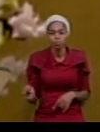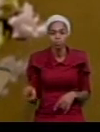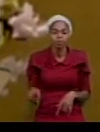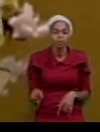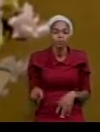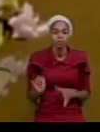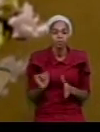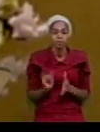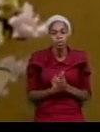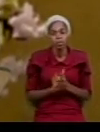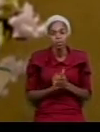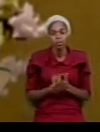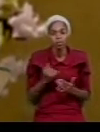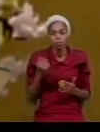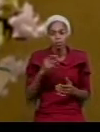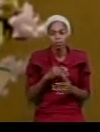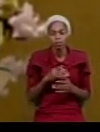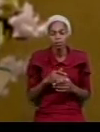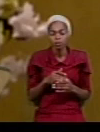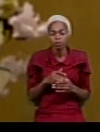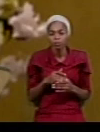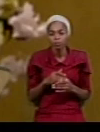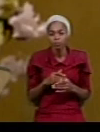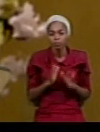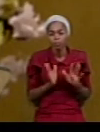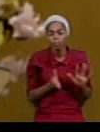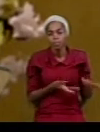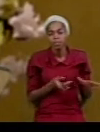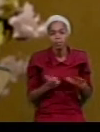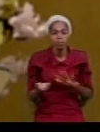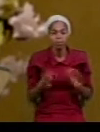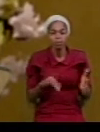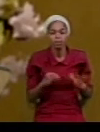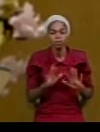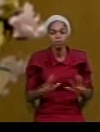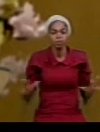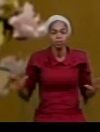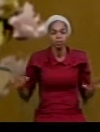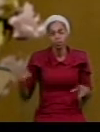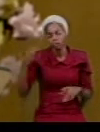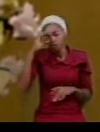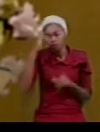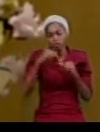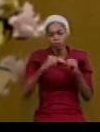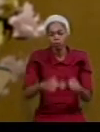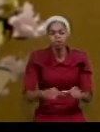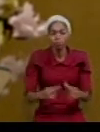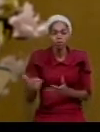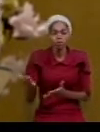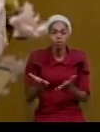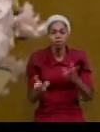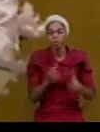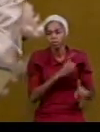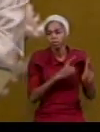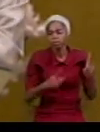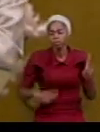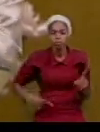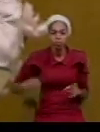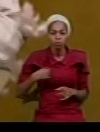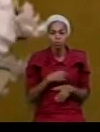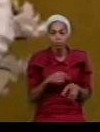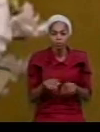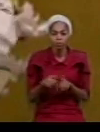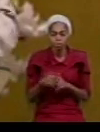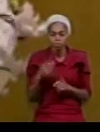punishment, that they were to remain committed to serving the Lord. We also saw God's warning against strong drink.